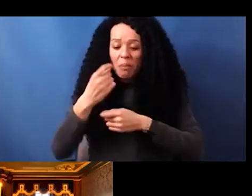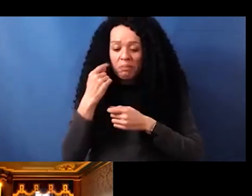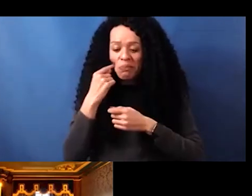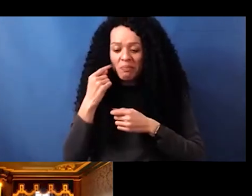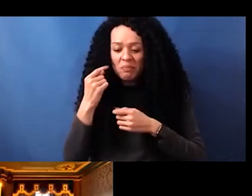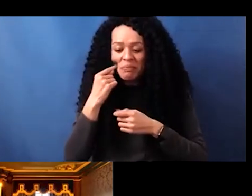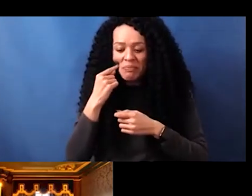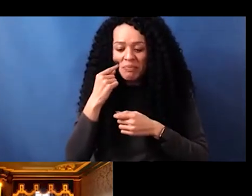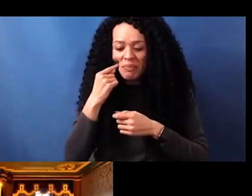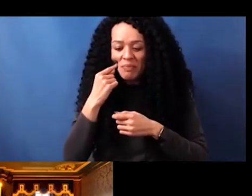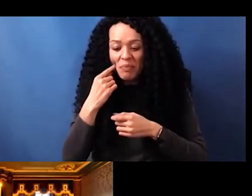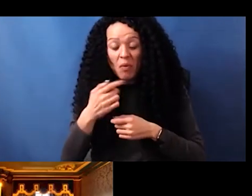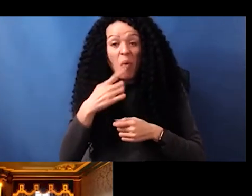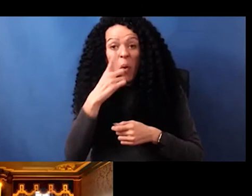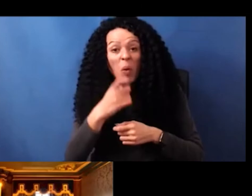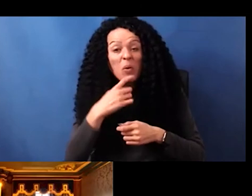furrowed soil,